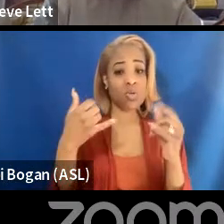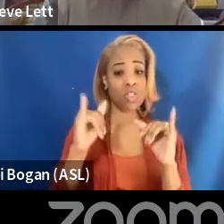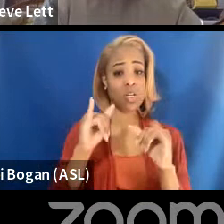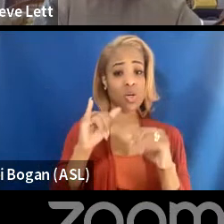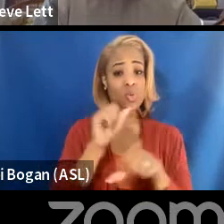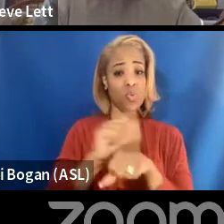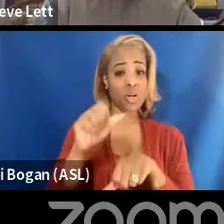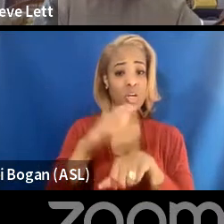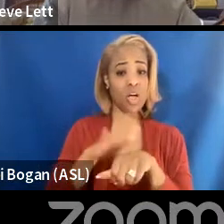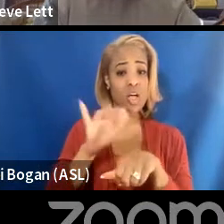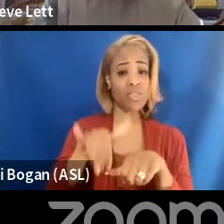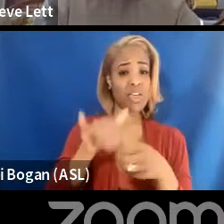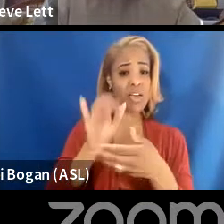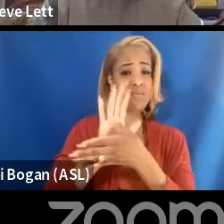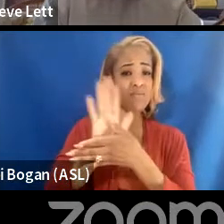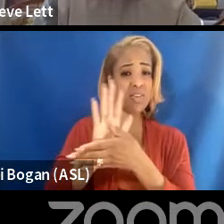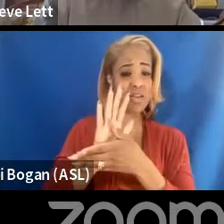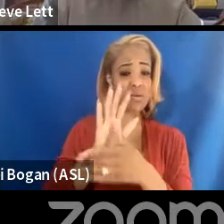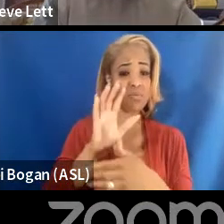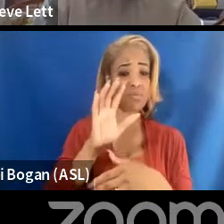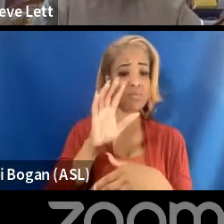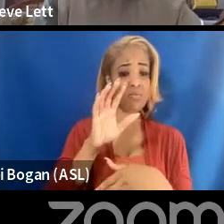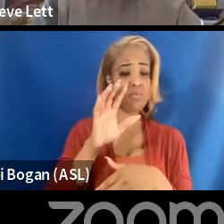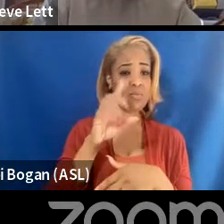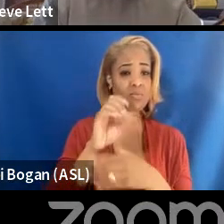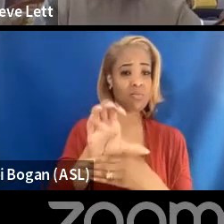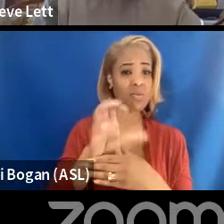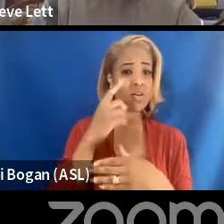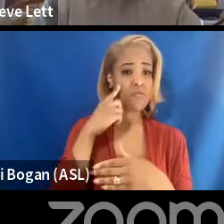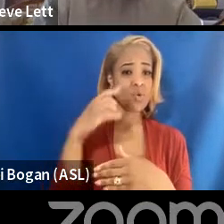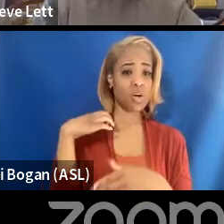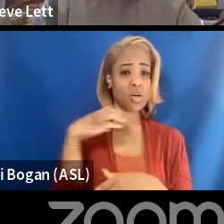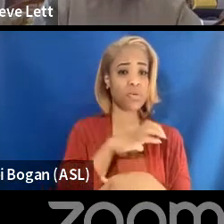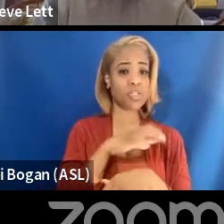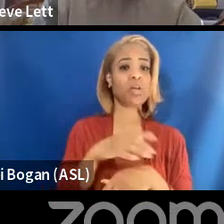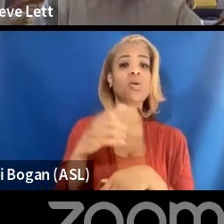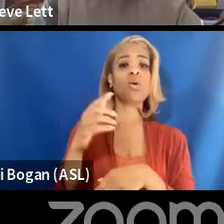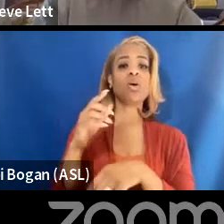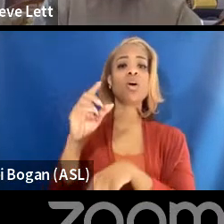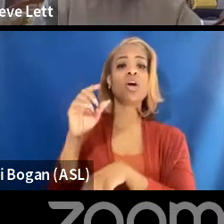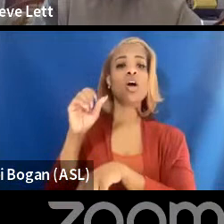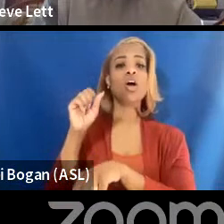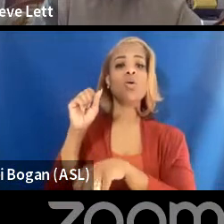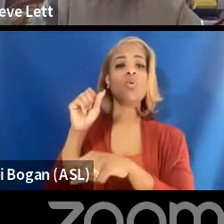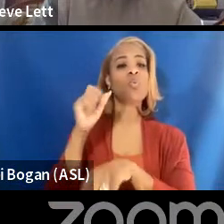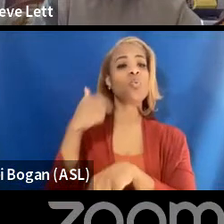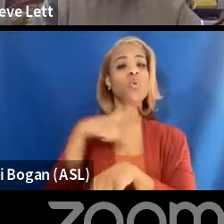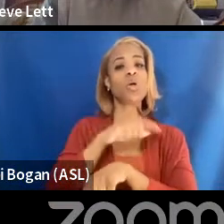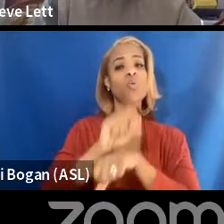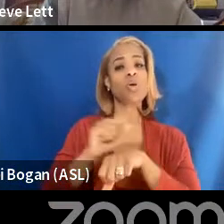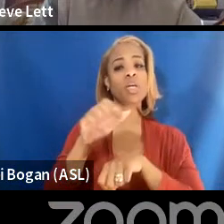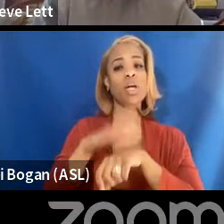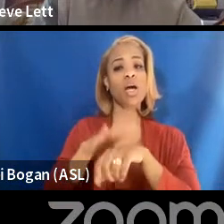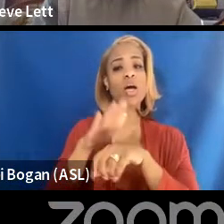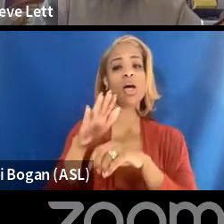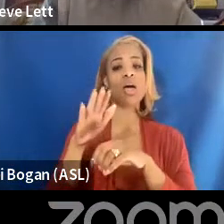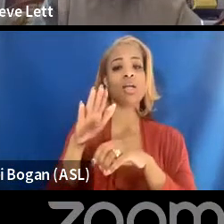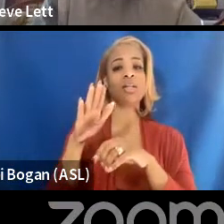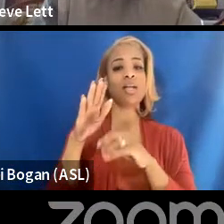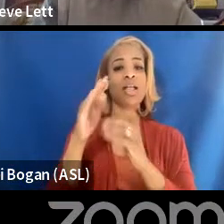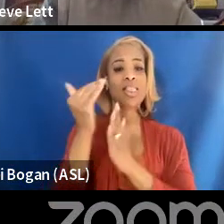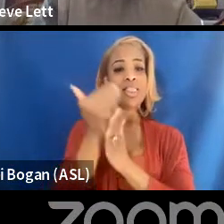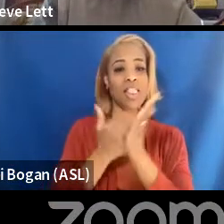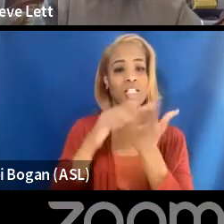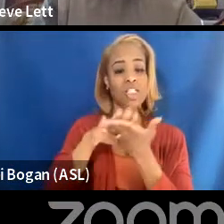documentary for the commissioners? We're working on a lessons learned report and video. Not a mm-hmm. documentary, but